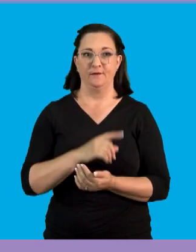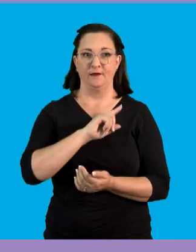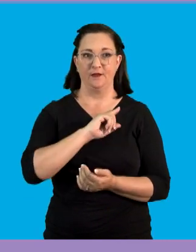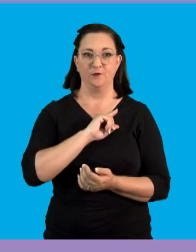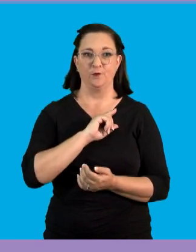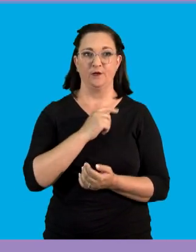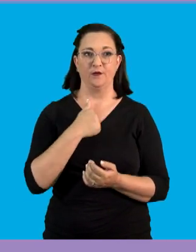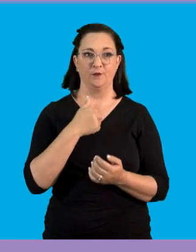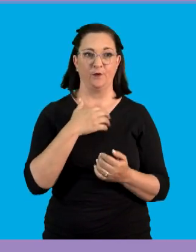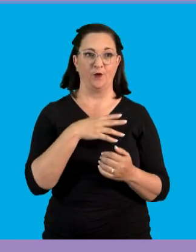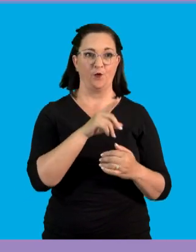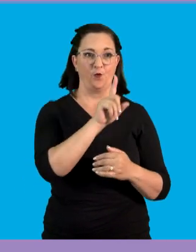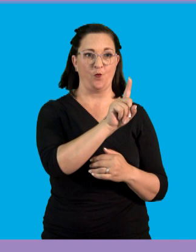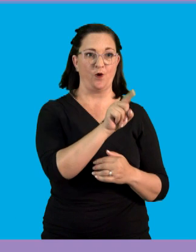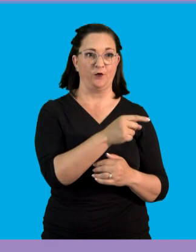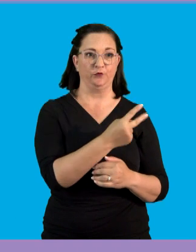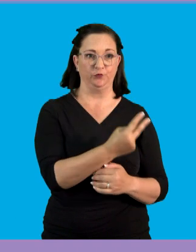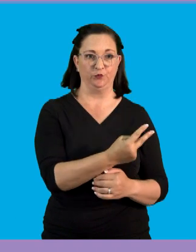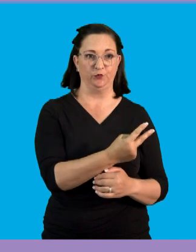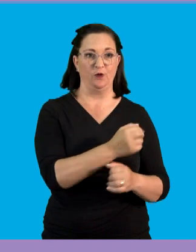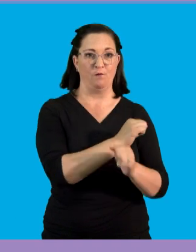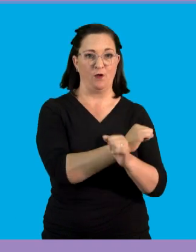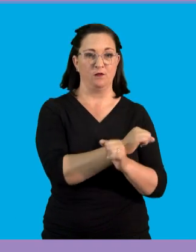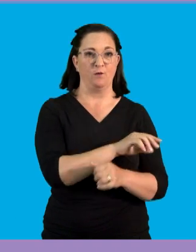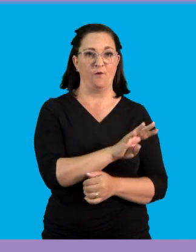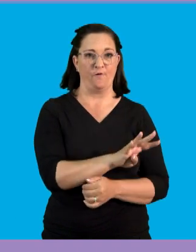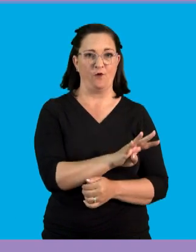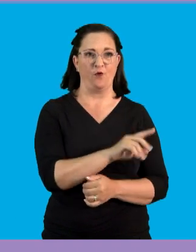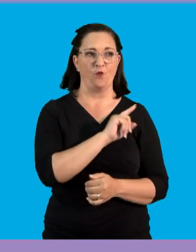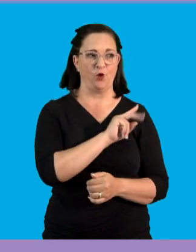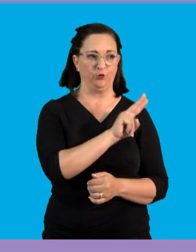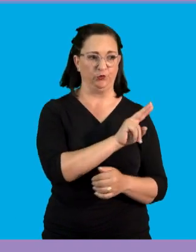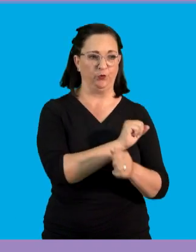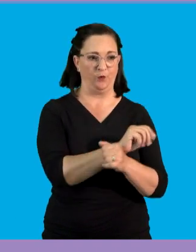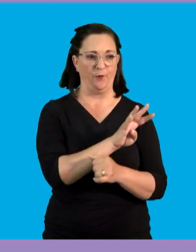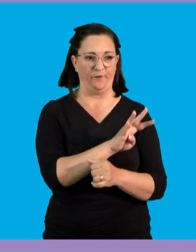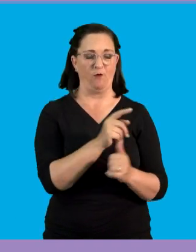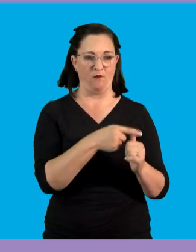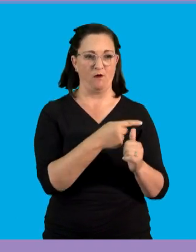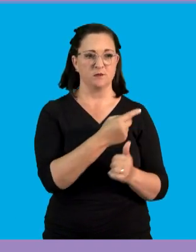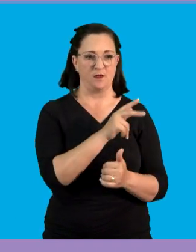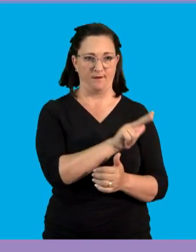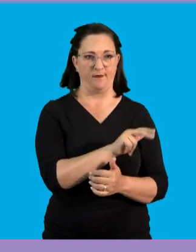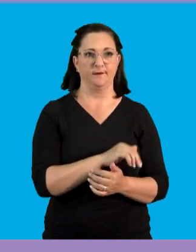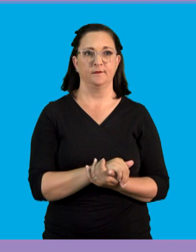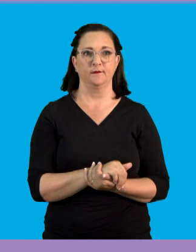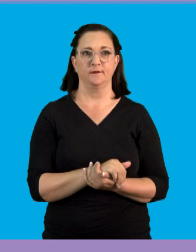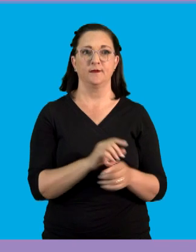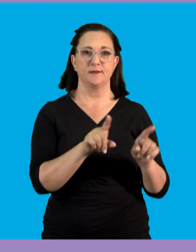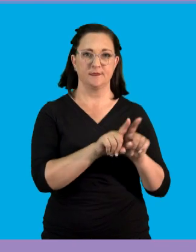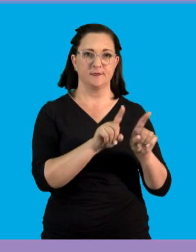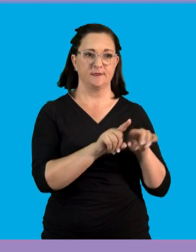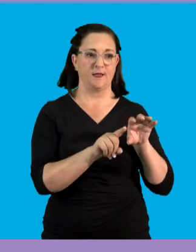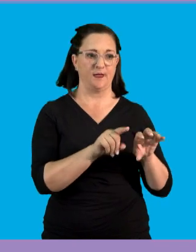that we are going to take the 2, multiply it by 4, because 2 multiplied by 4 is 8. And we are going to